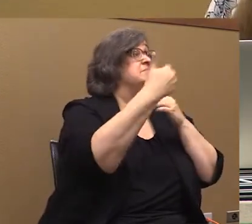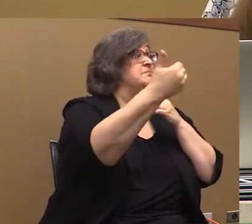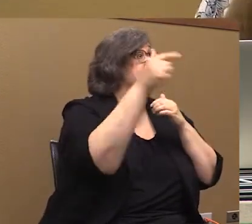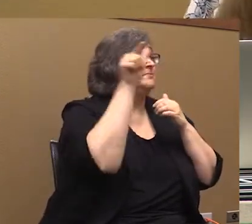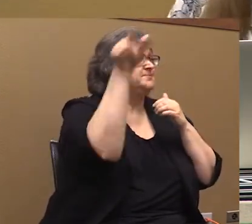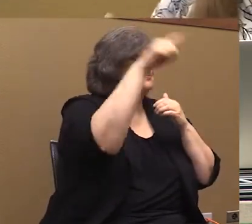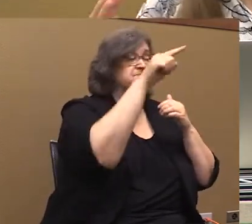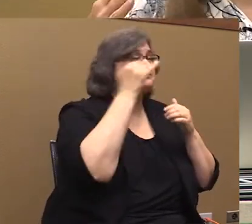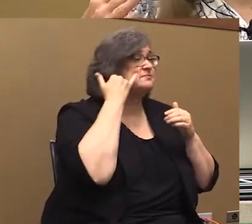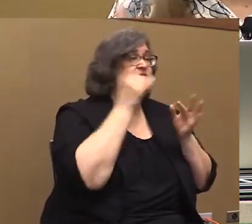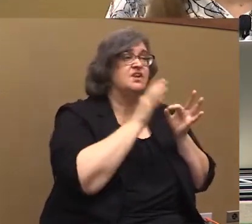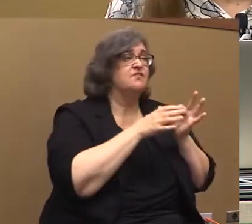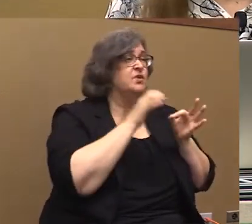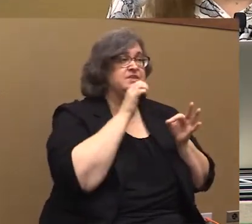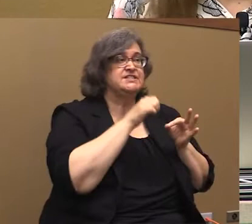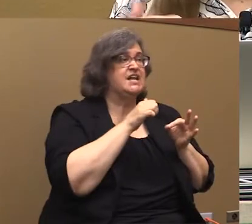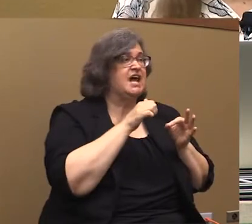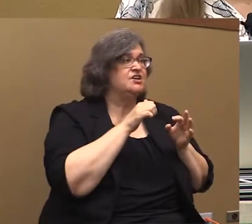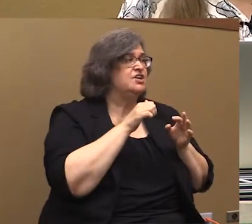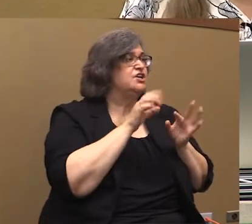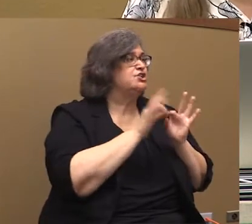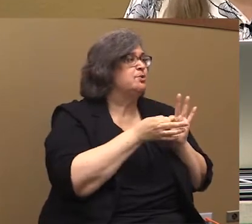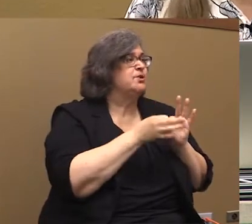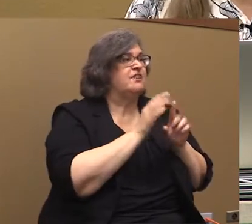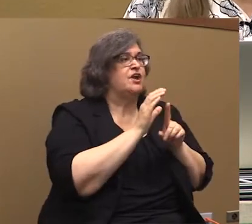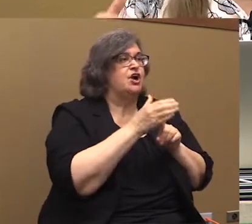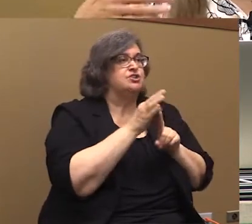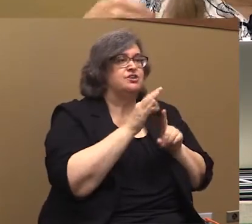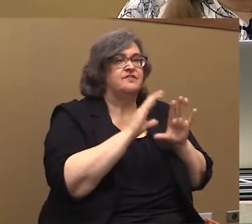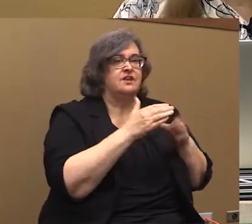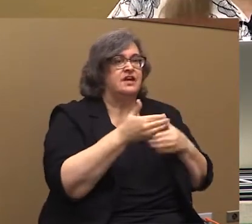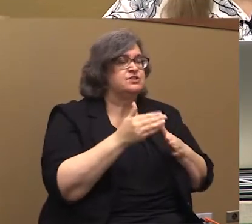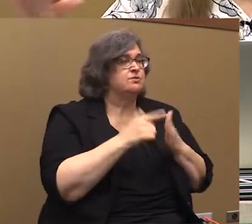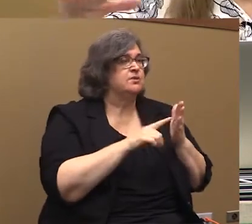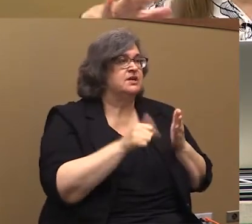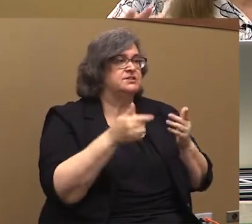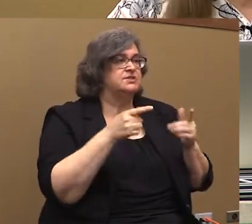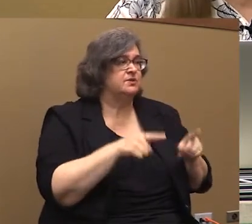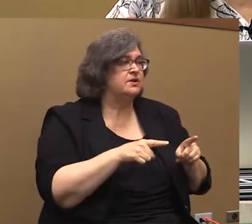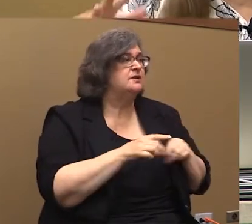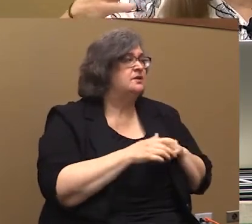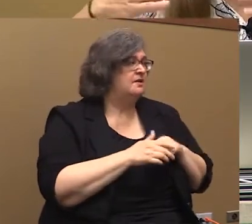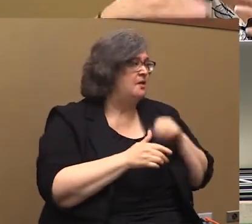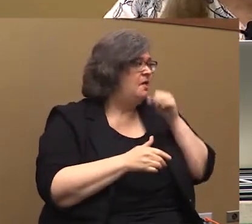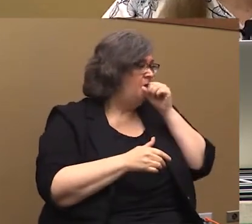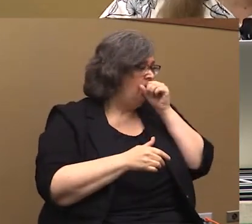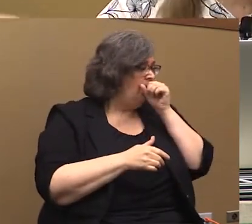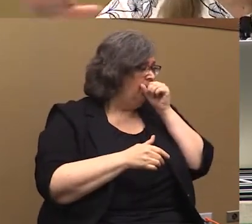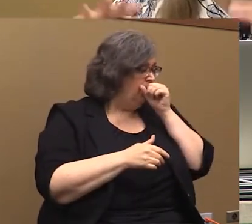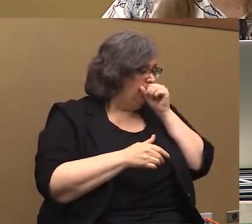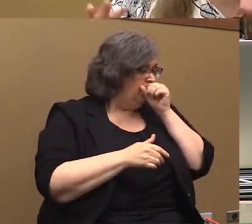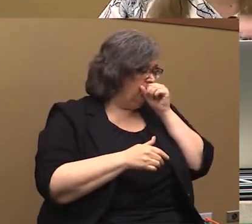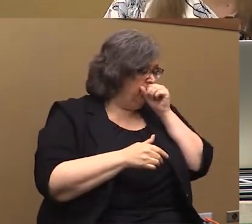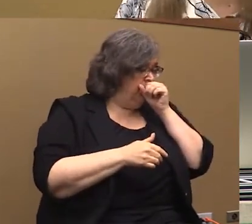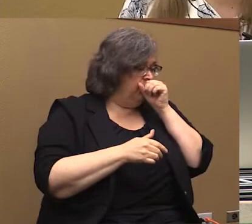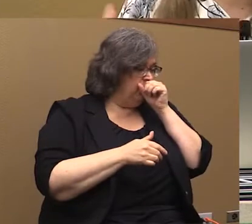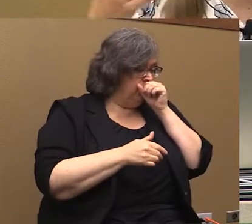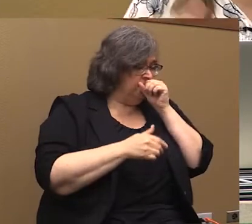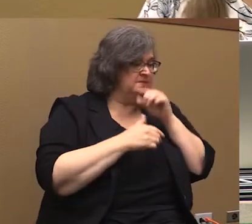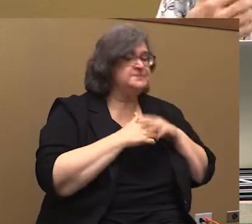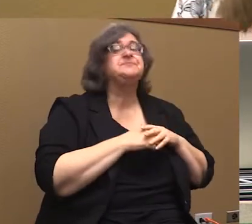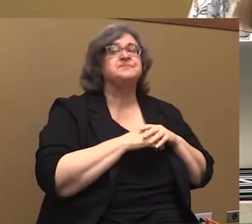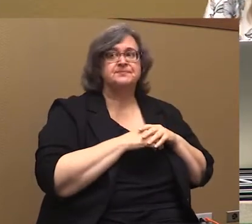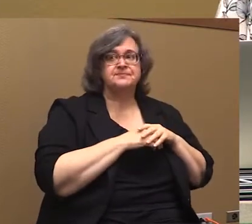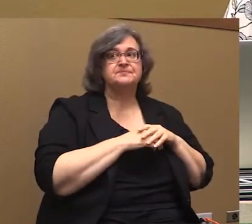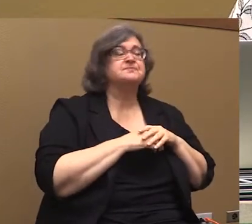in the background, or the interpreter is not interpreting the culture of the classroom, what else is going on in the